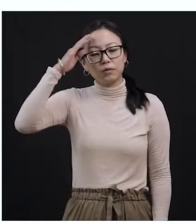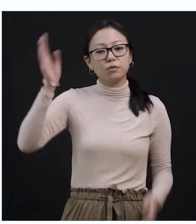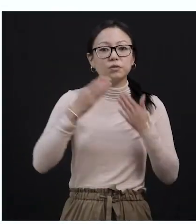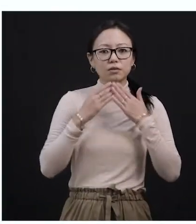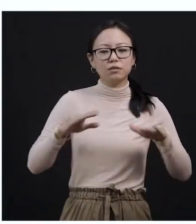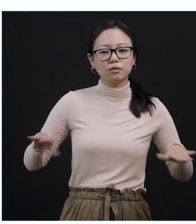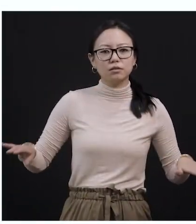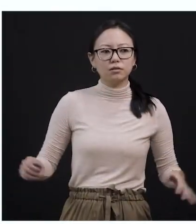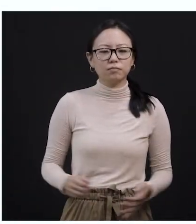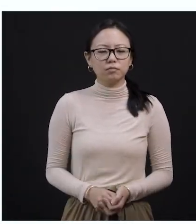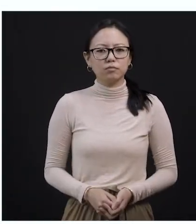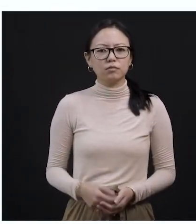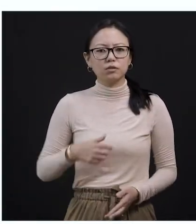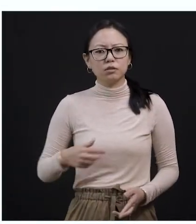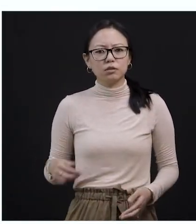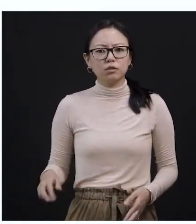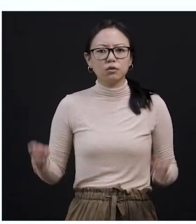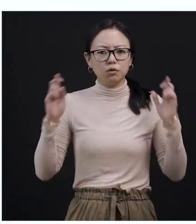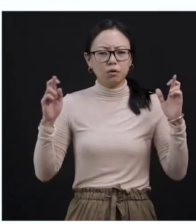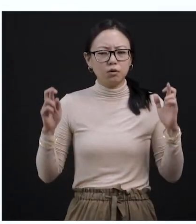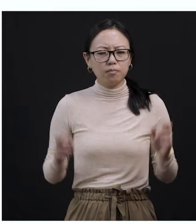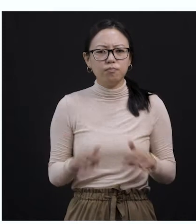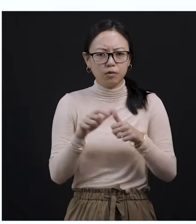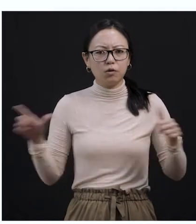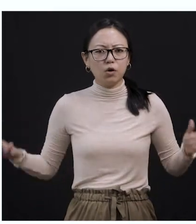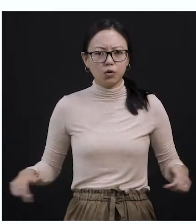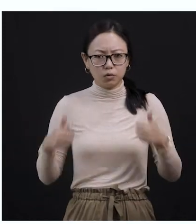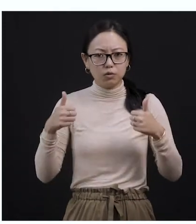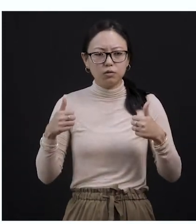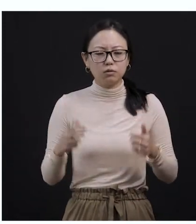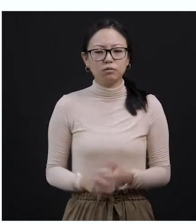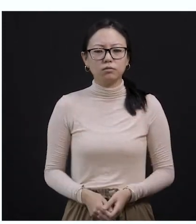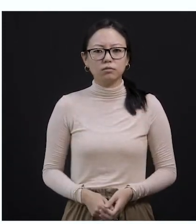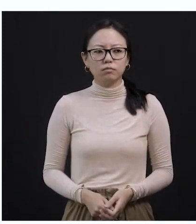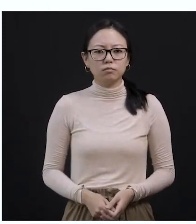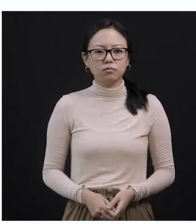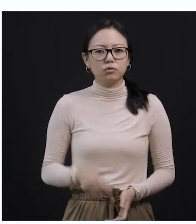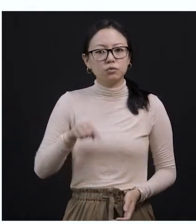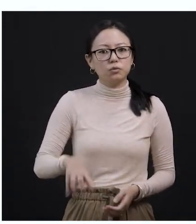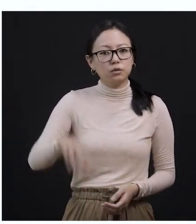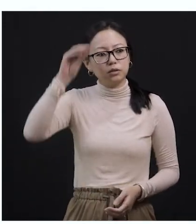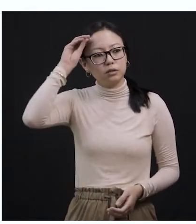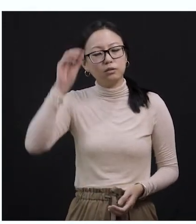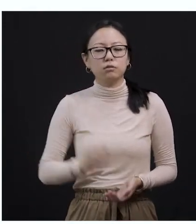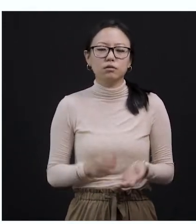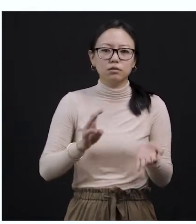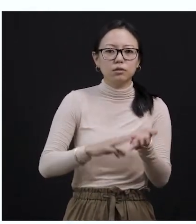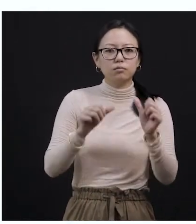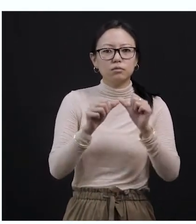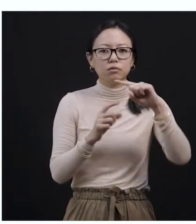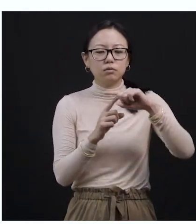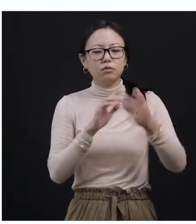Hello, children, and I hope you're all doing well and safe. So, we are going to learn about mathematics today for